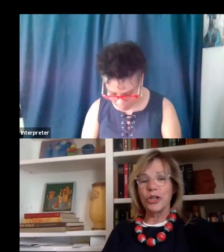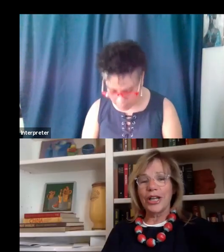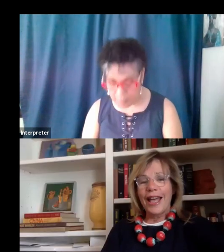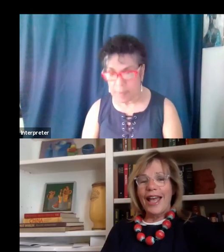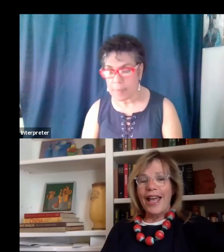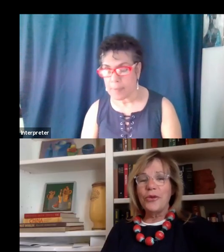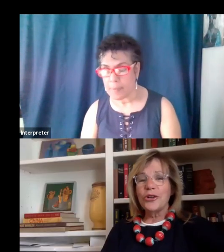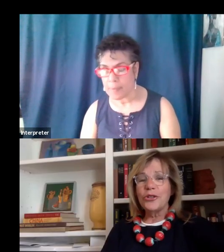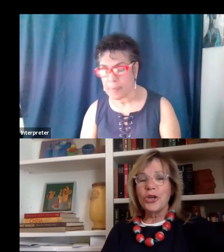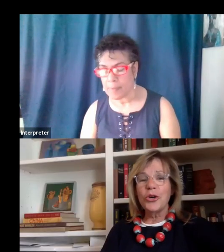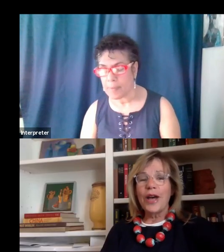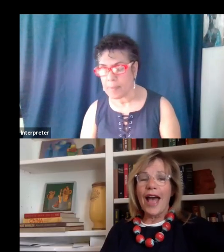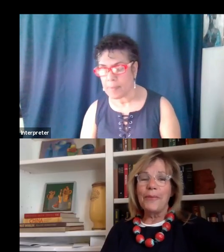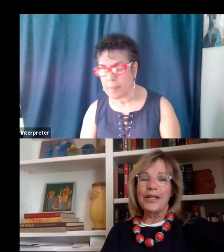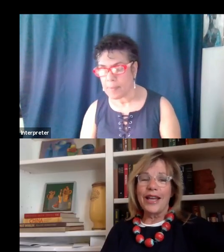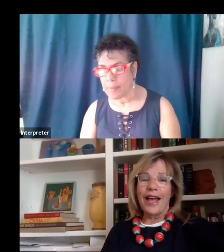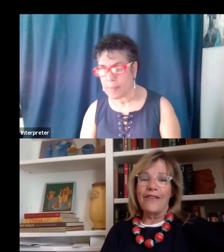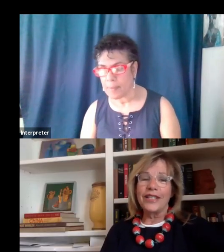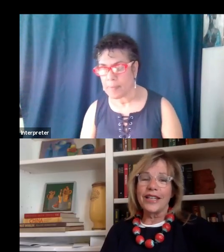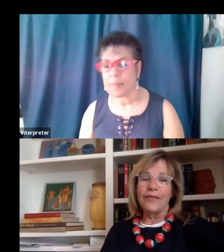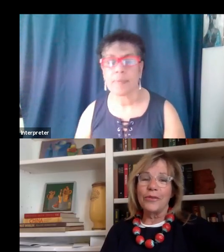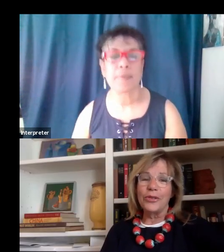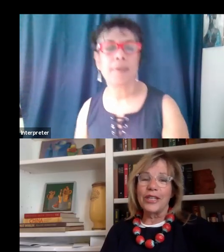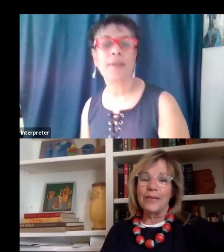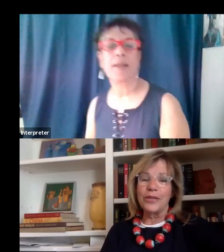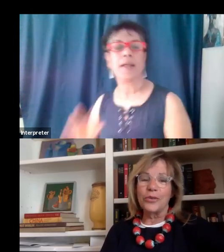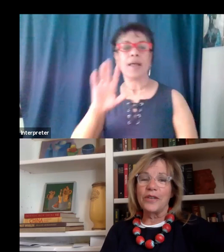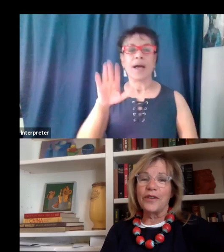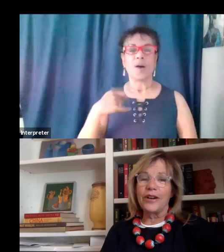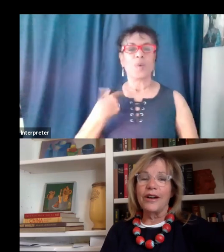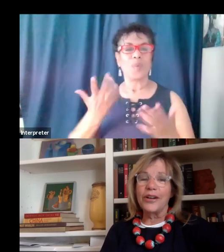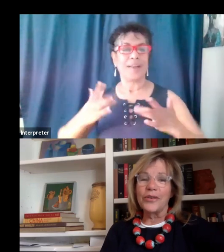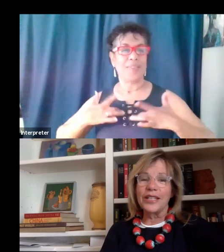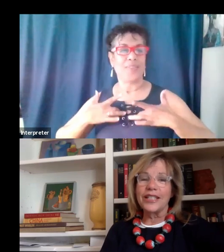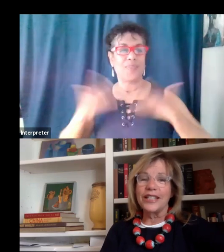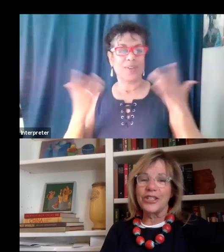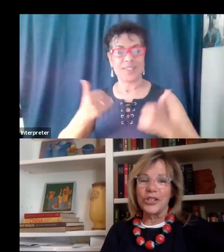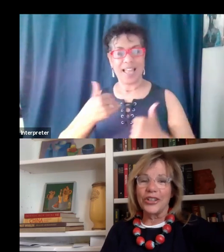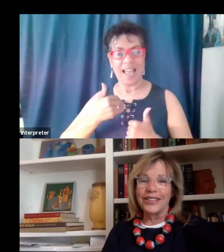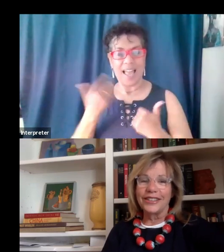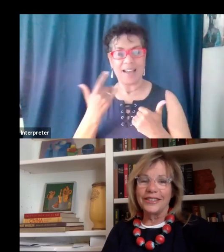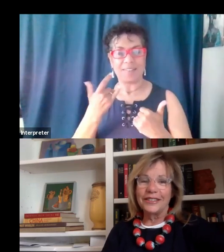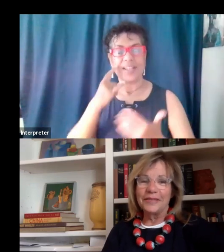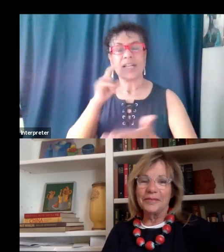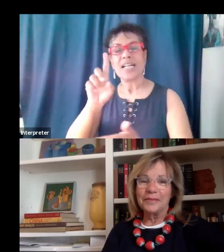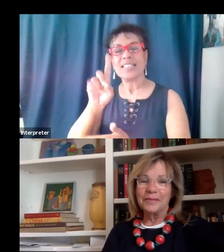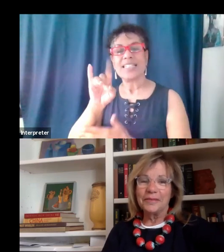this work. And we are so happy to have Discovery Museum as one of our honorees this year.